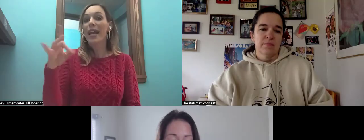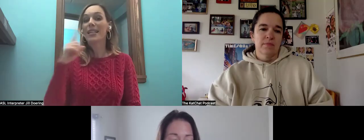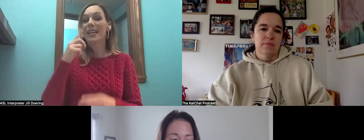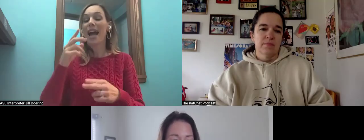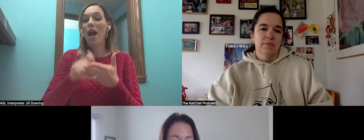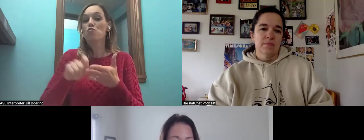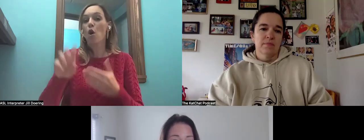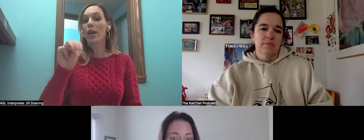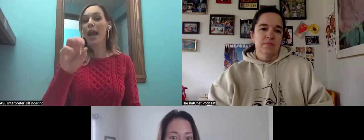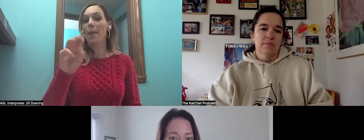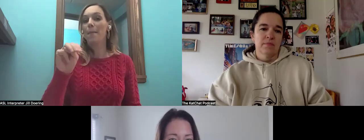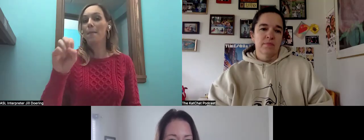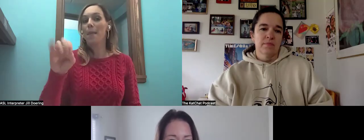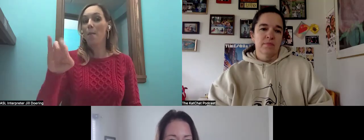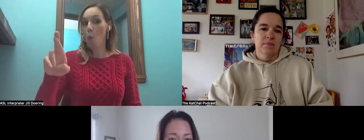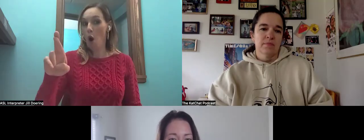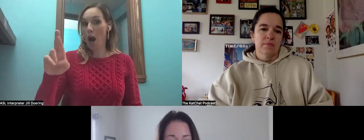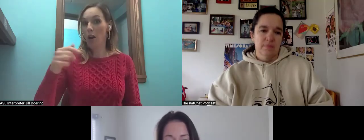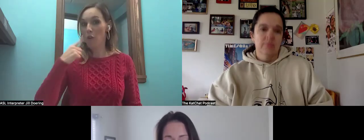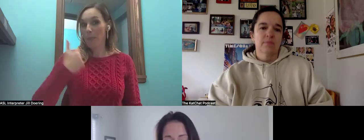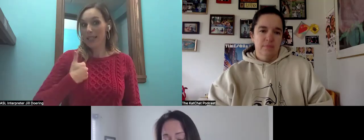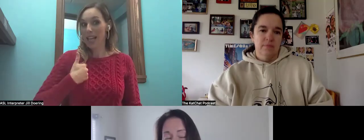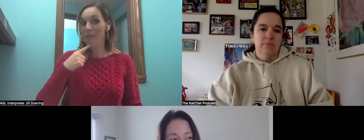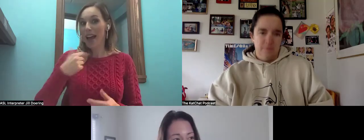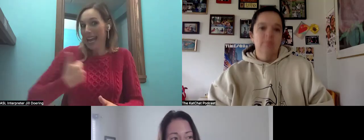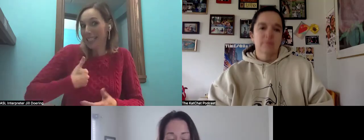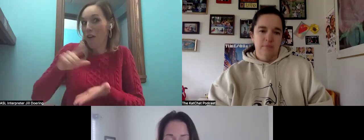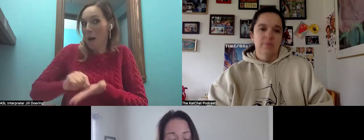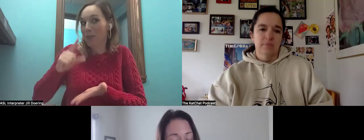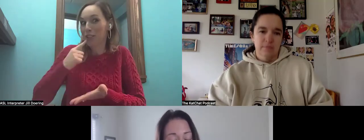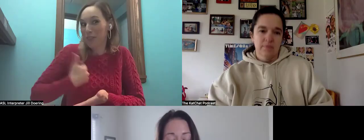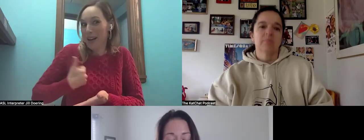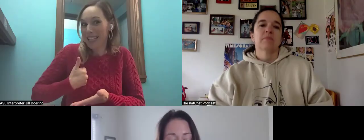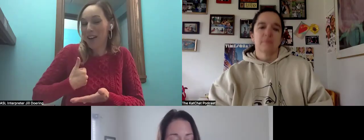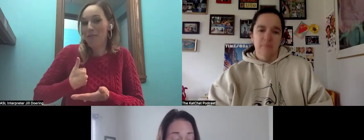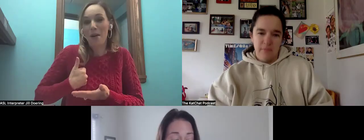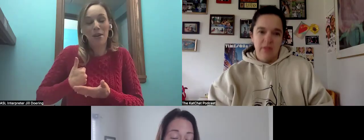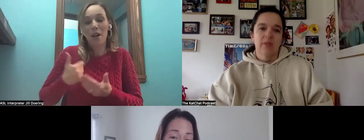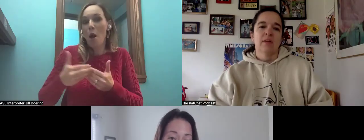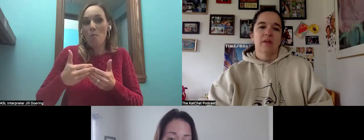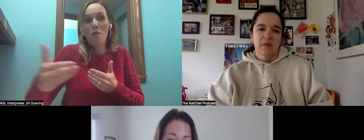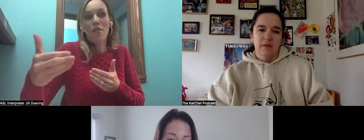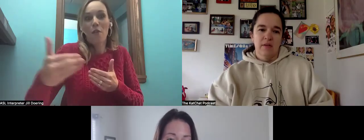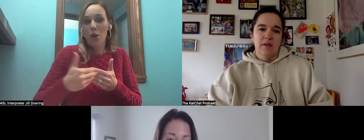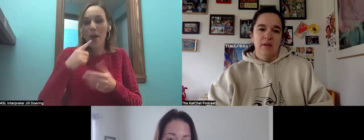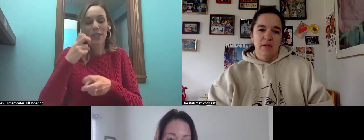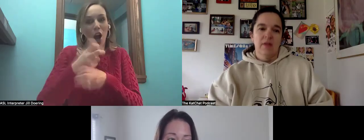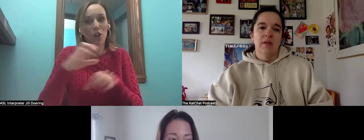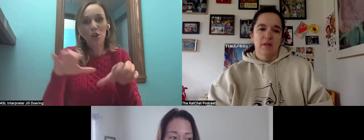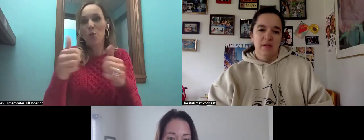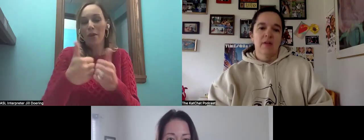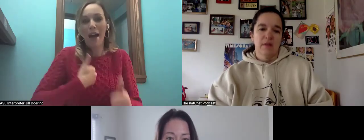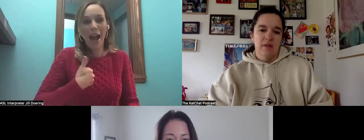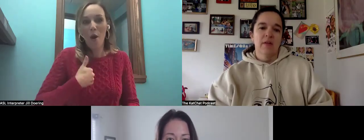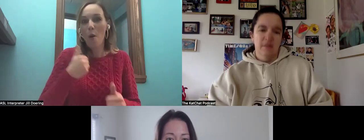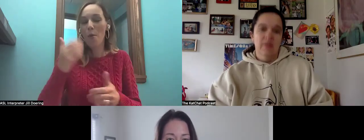it. So moving forward is was a hard thing for me to do with my own past. So I